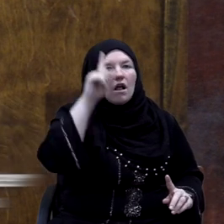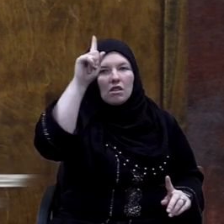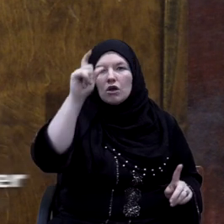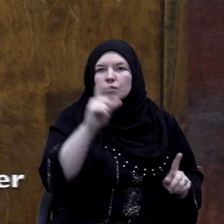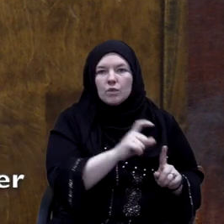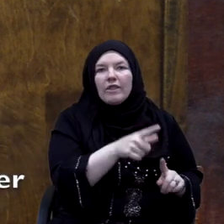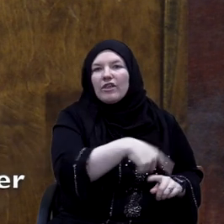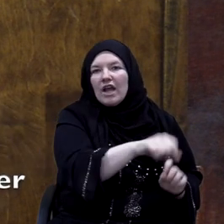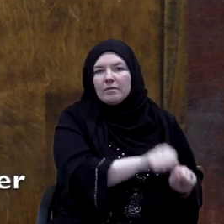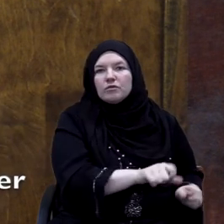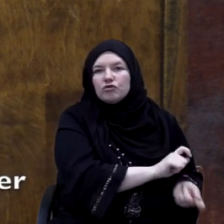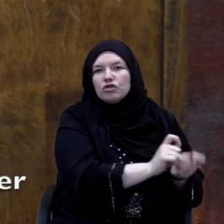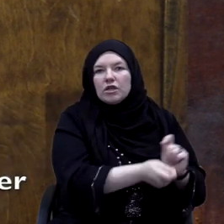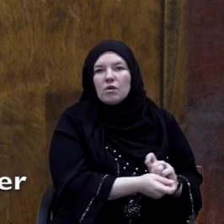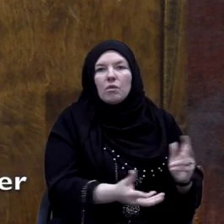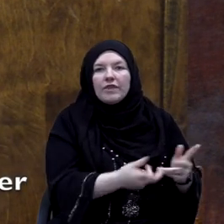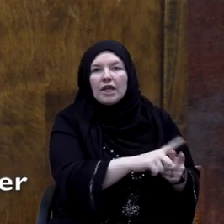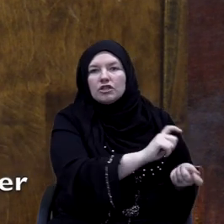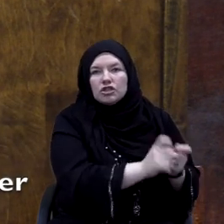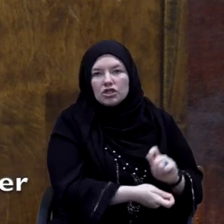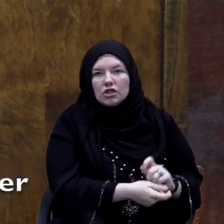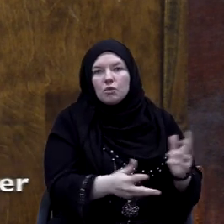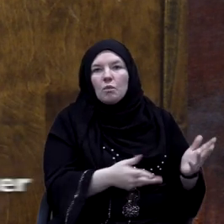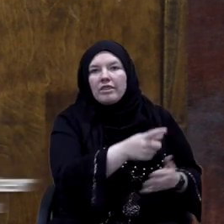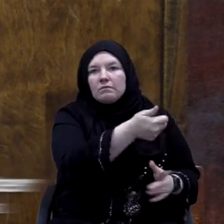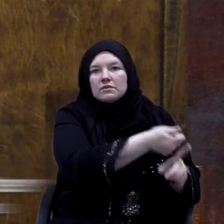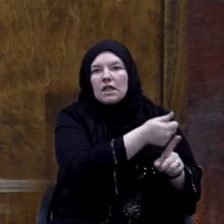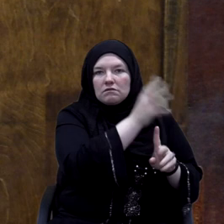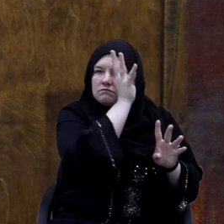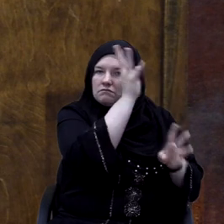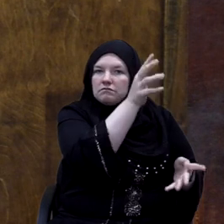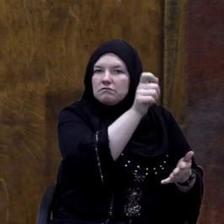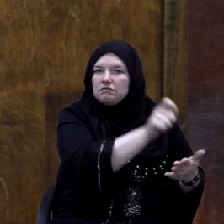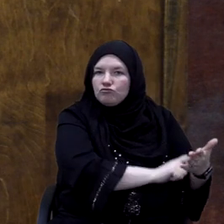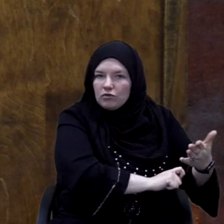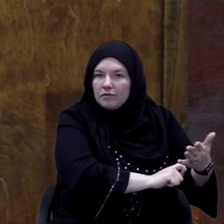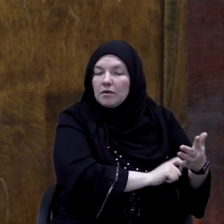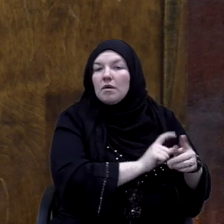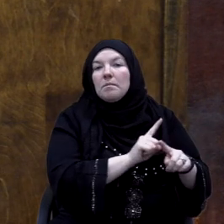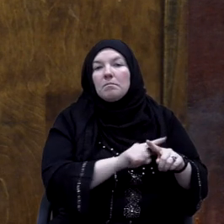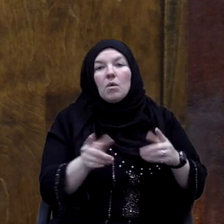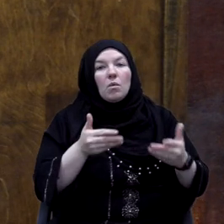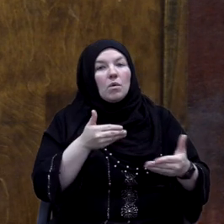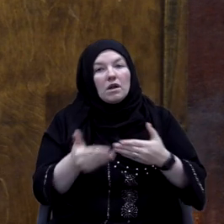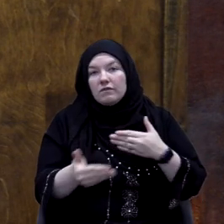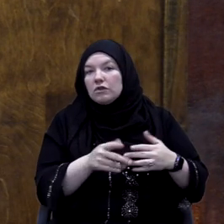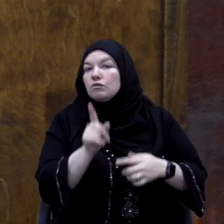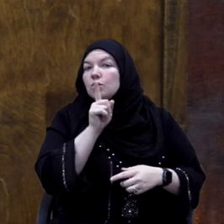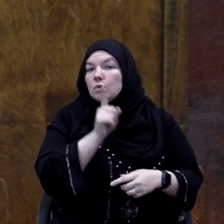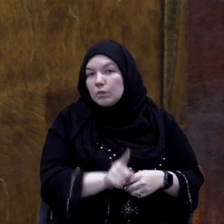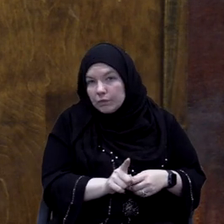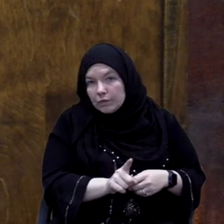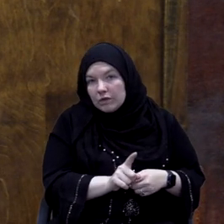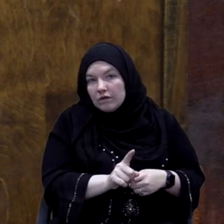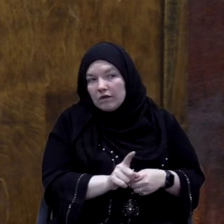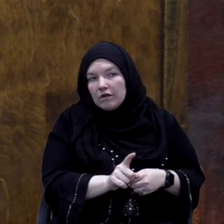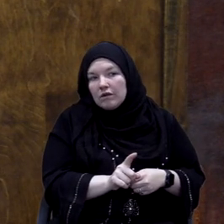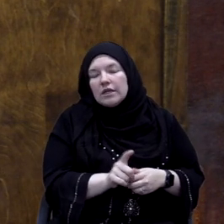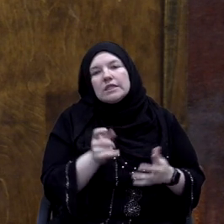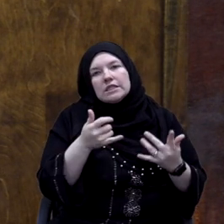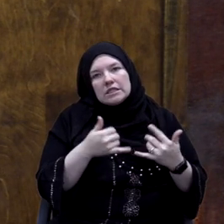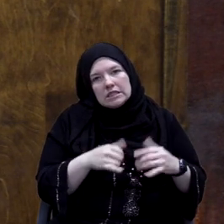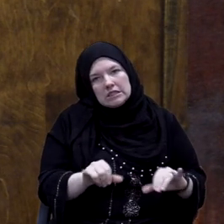able to change it because what they change is what they author. But whatever is the word of Allah, it